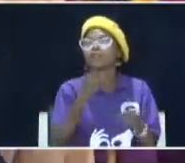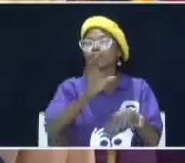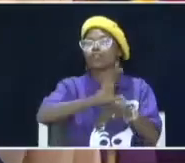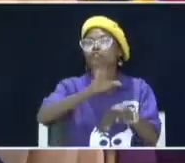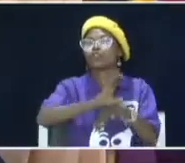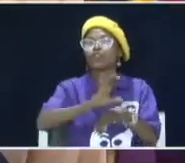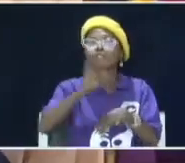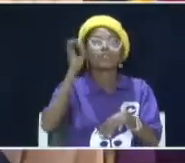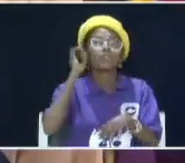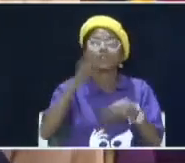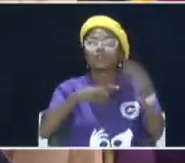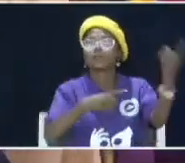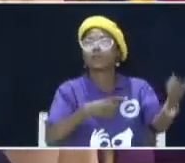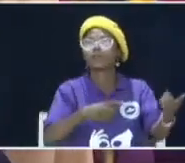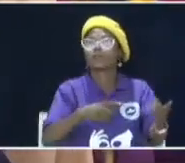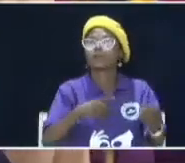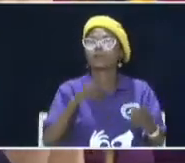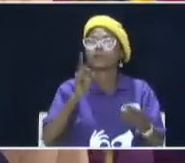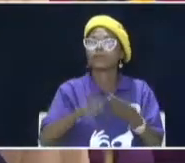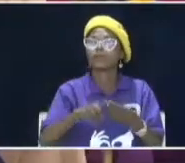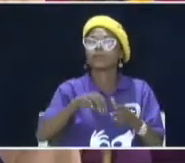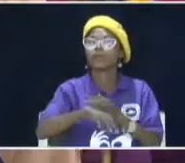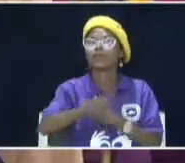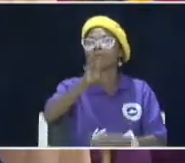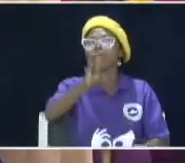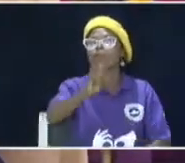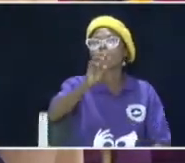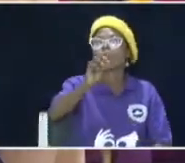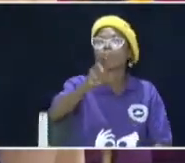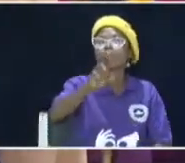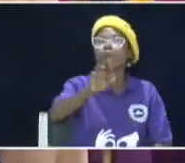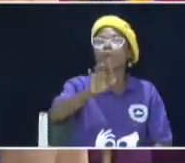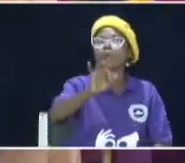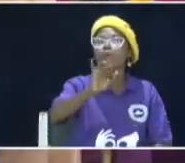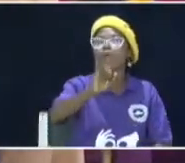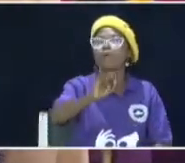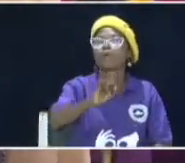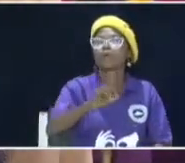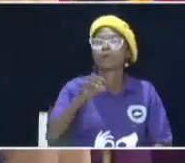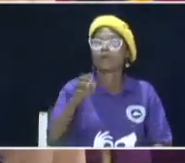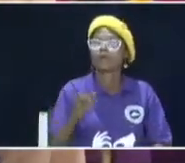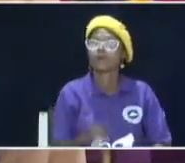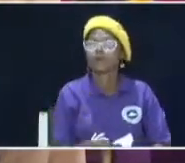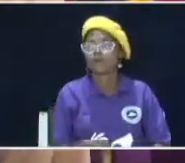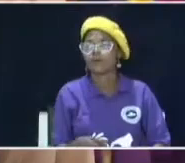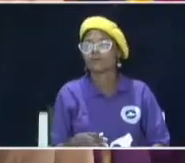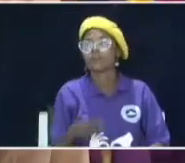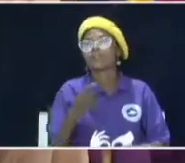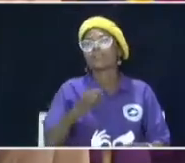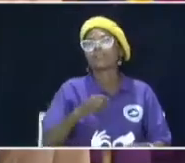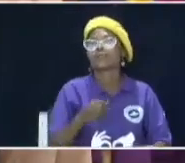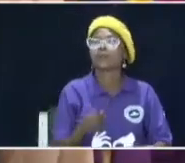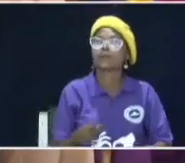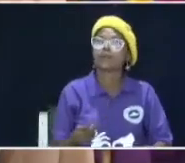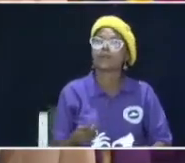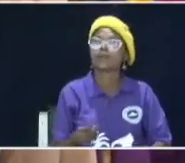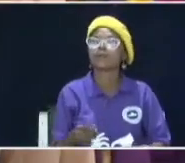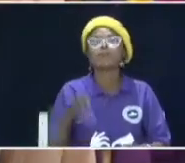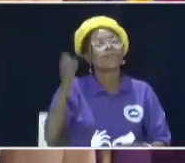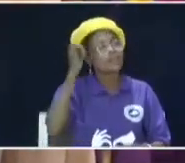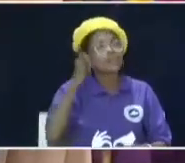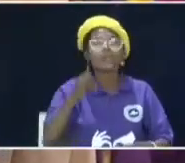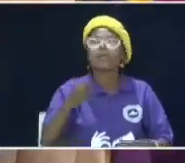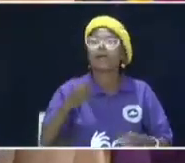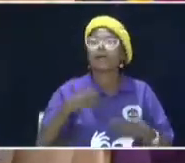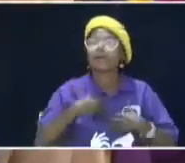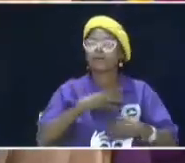Champions Cathedral. When the pastor got there, I knew he was from here because he had a healing service once